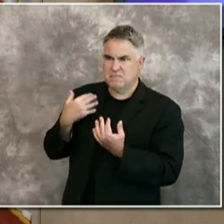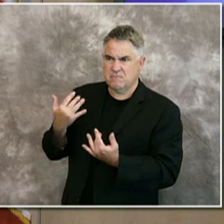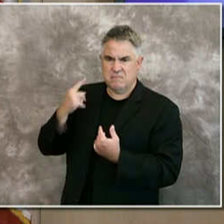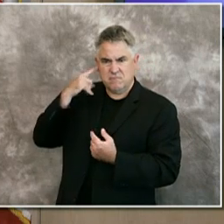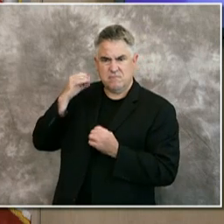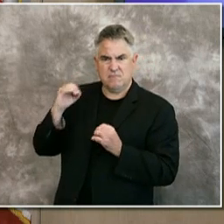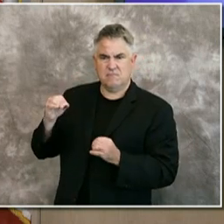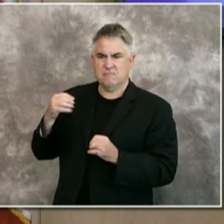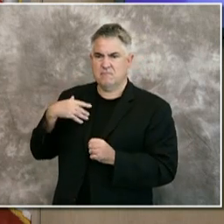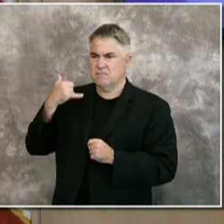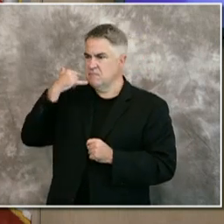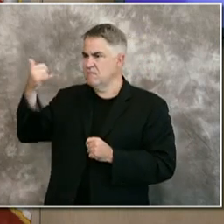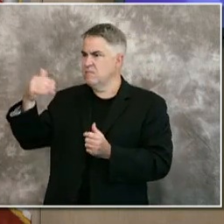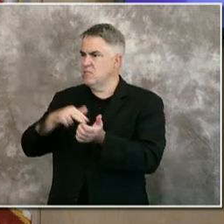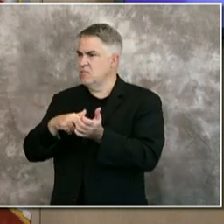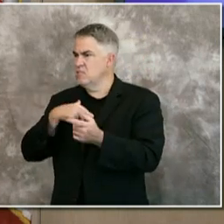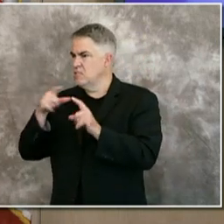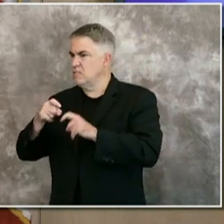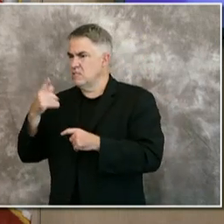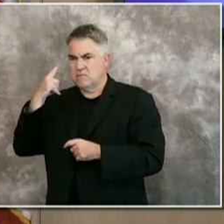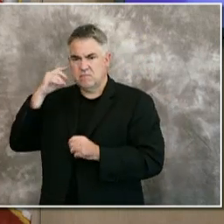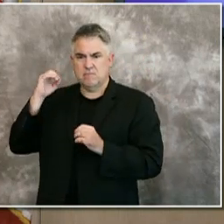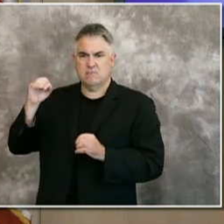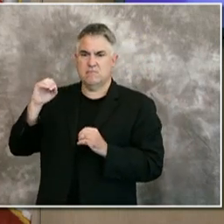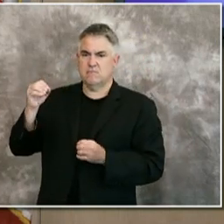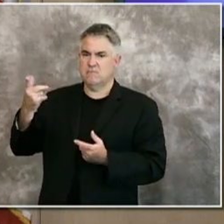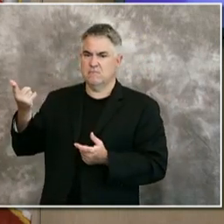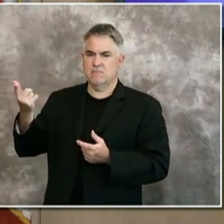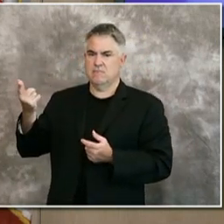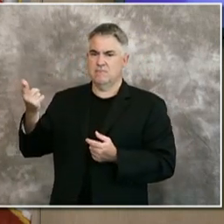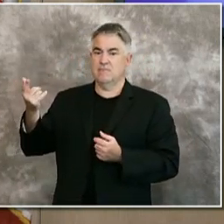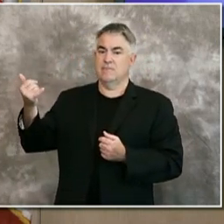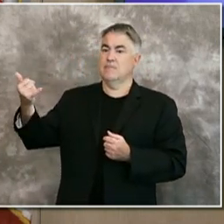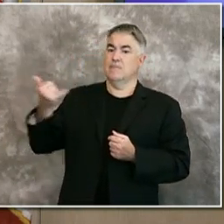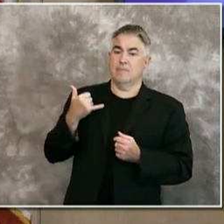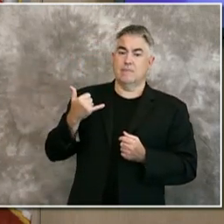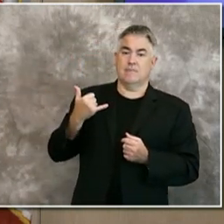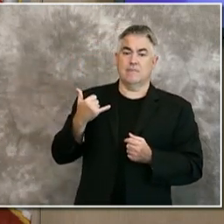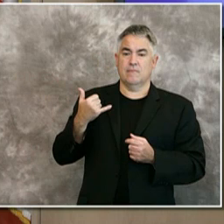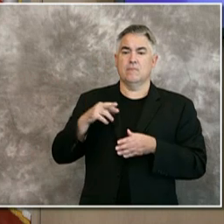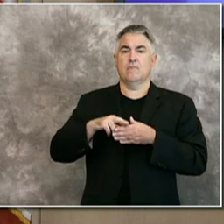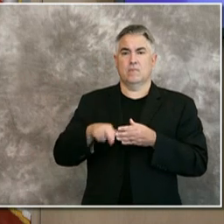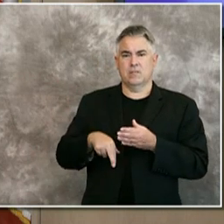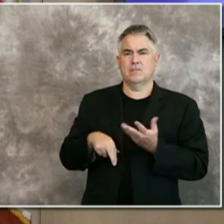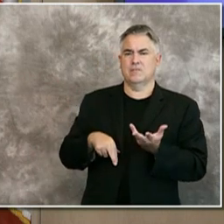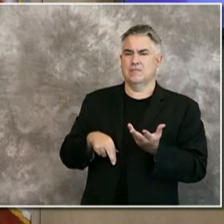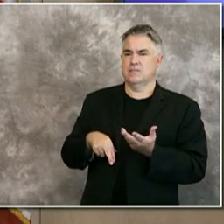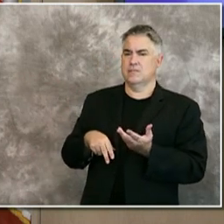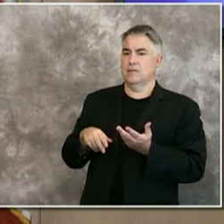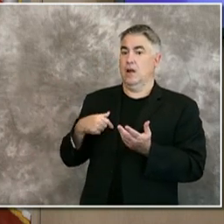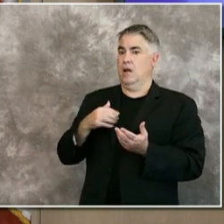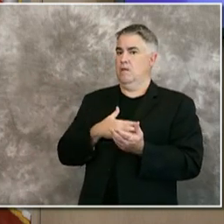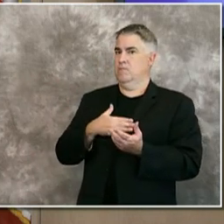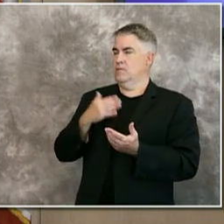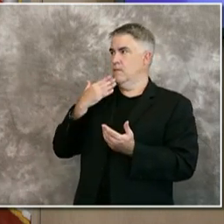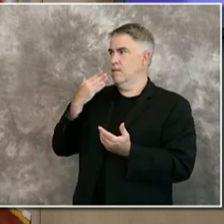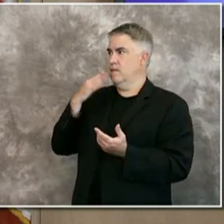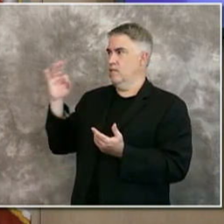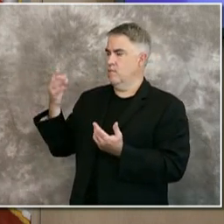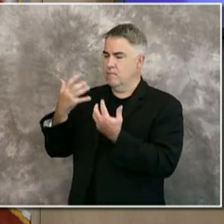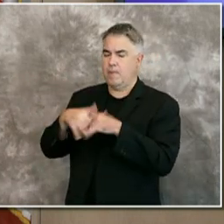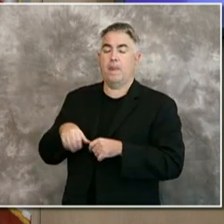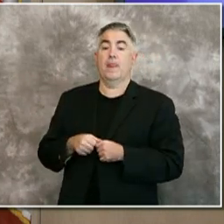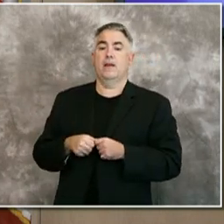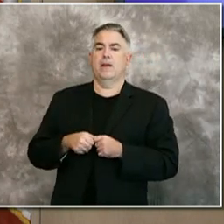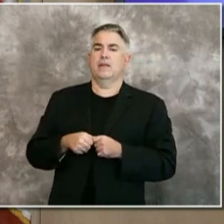line, and during this press conference, they did call me back and gave me the results. So that's great, and I appreciate it. So my question is not about me